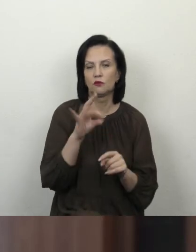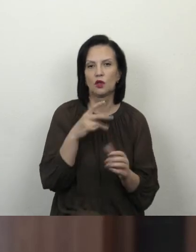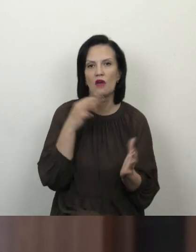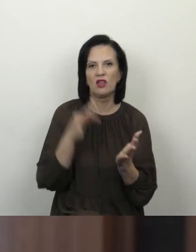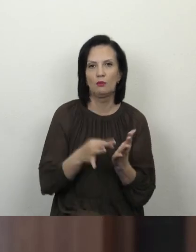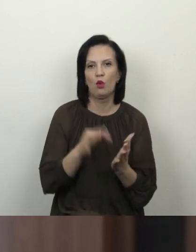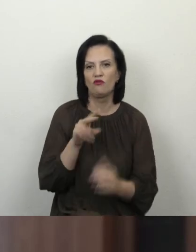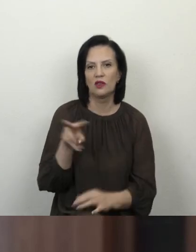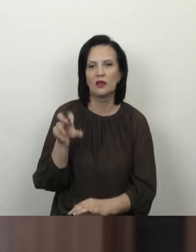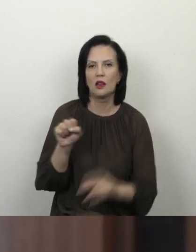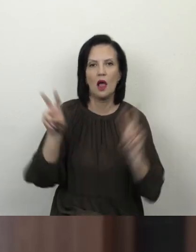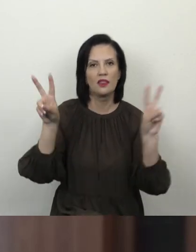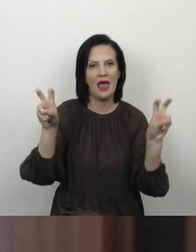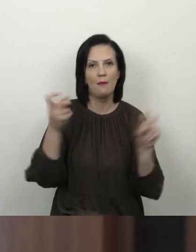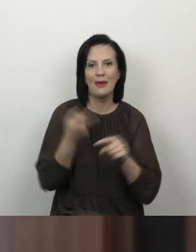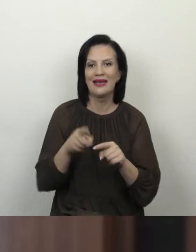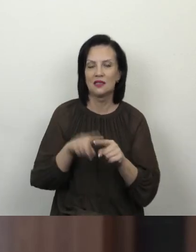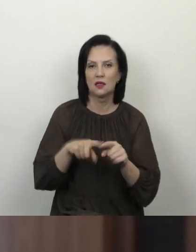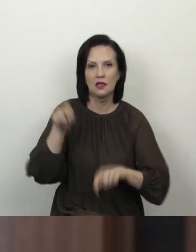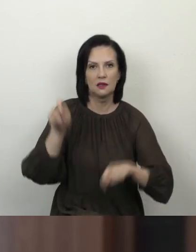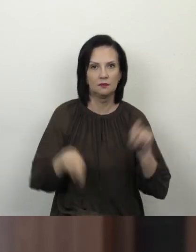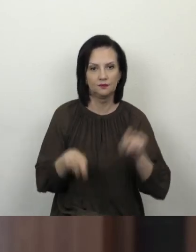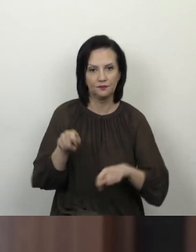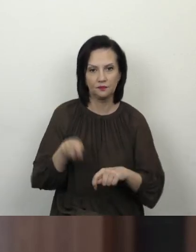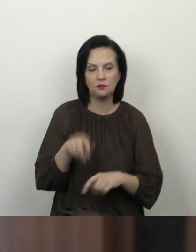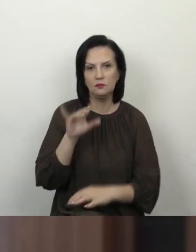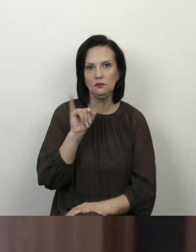I wanted my presentation to